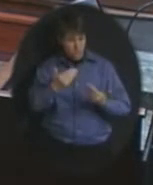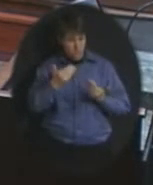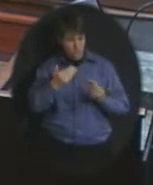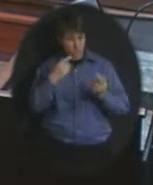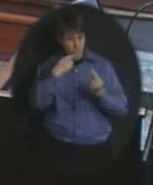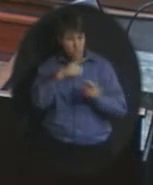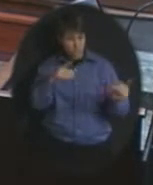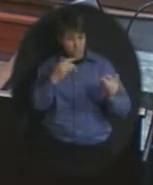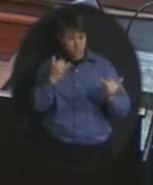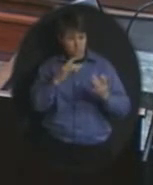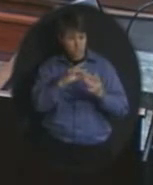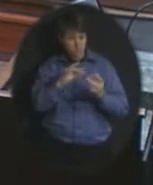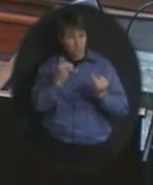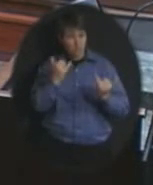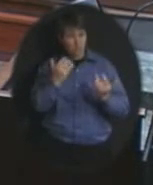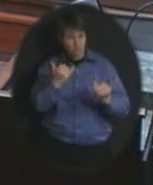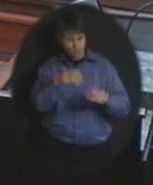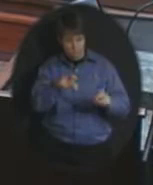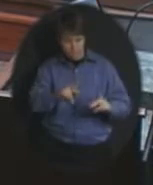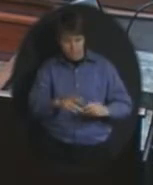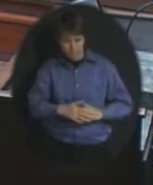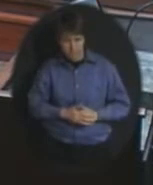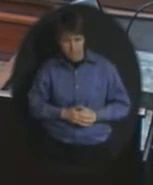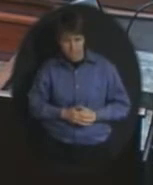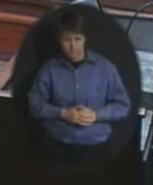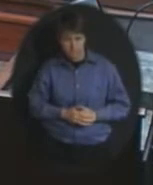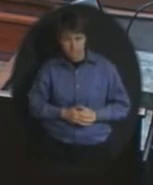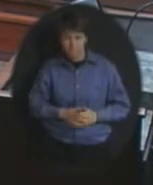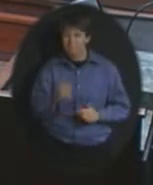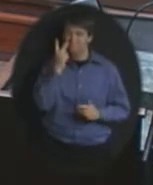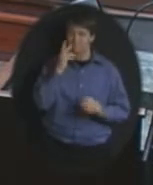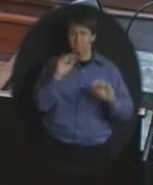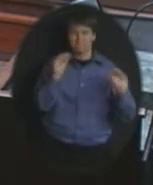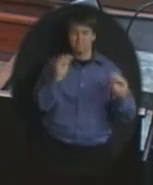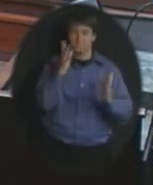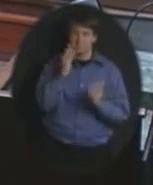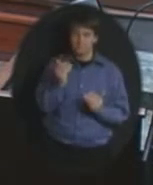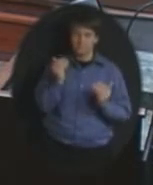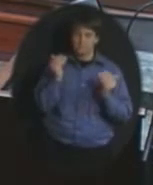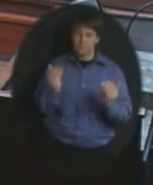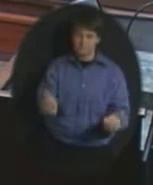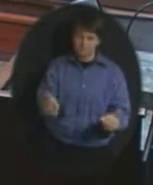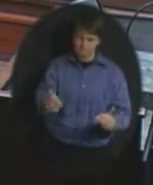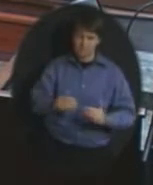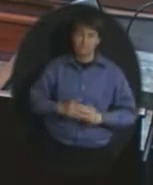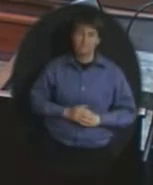comment tonight, this is your chance. Seeing none, we will move along.